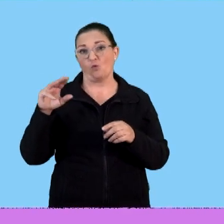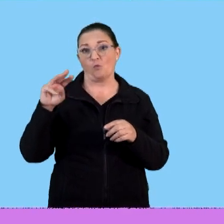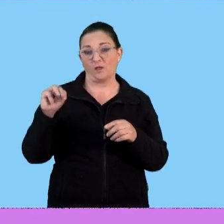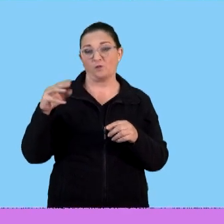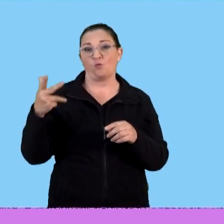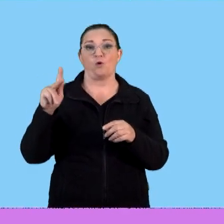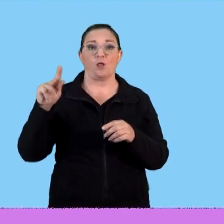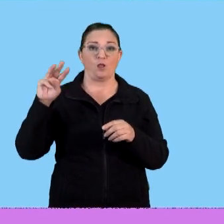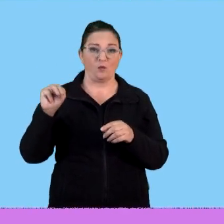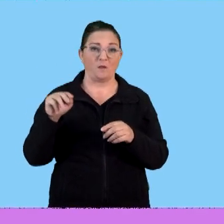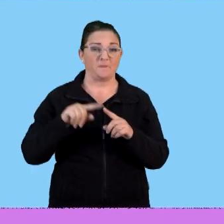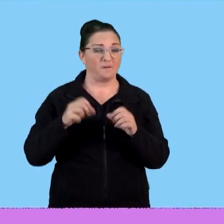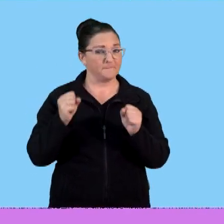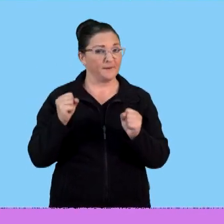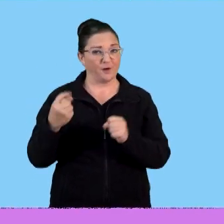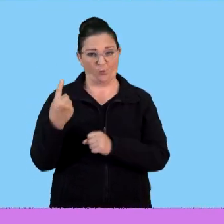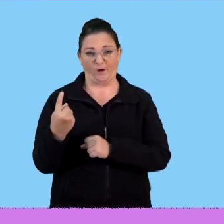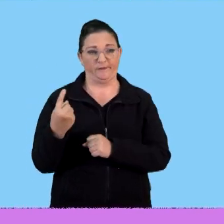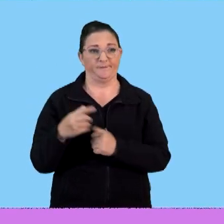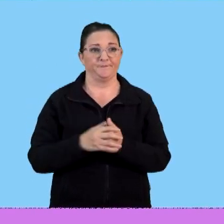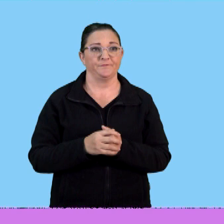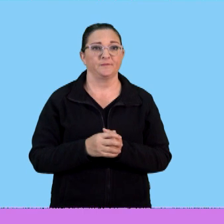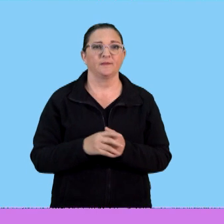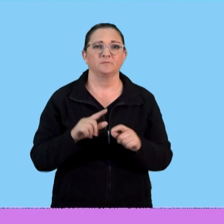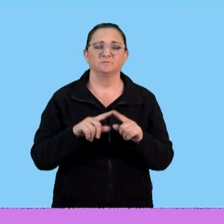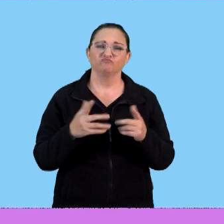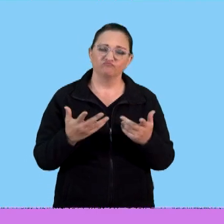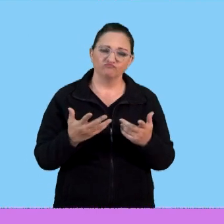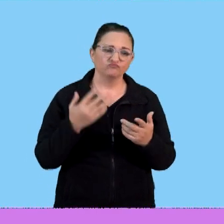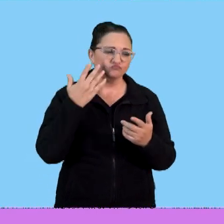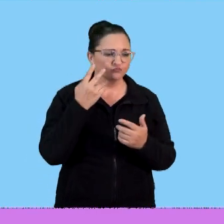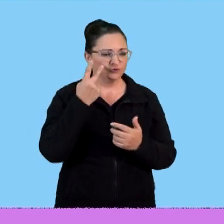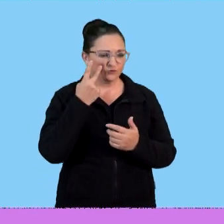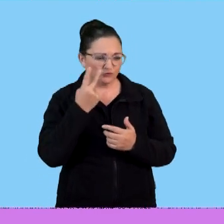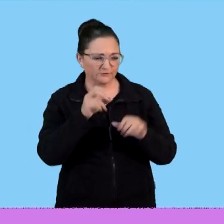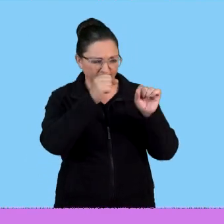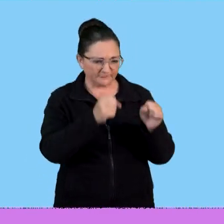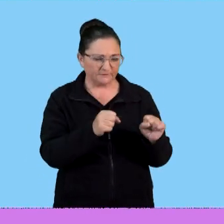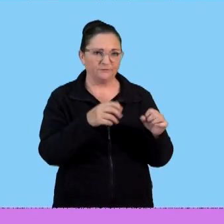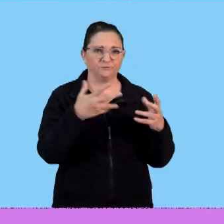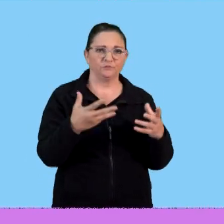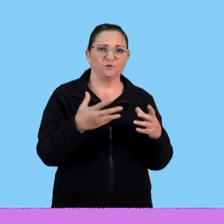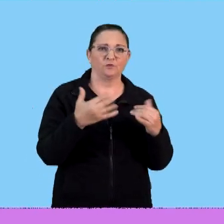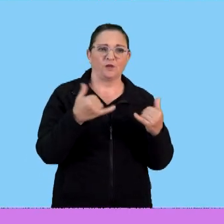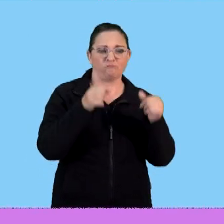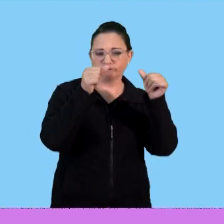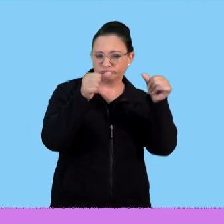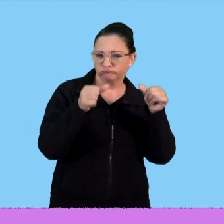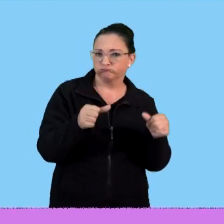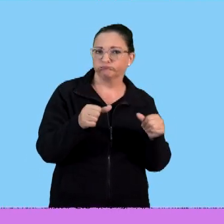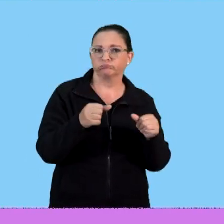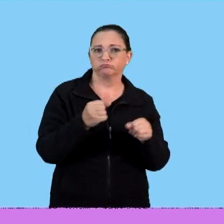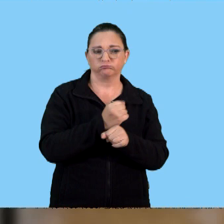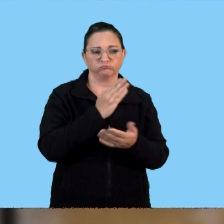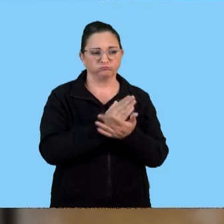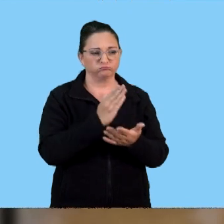kilometers, one-dimensional. Also important, familiarize yourself, right, with the shape or the picture, like you've seen now